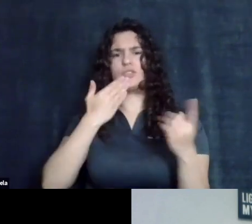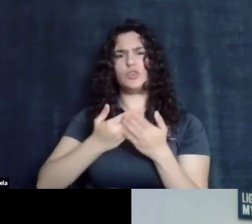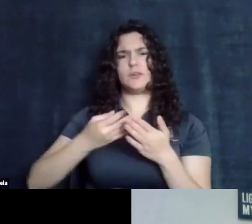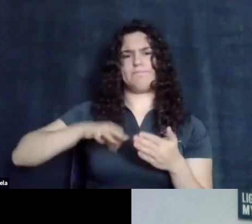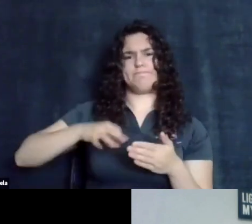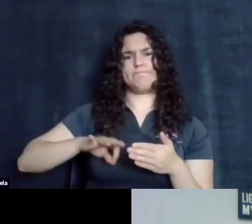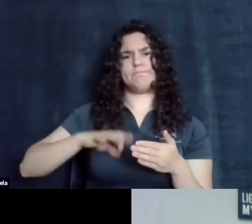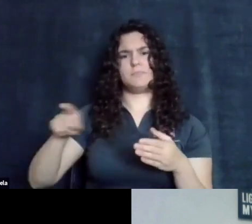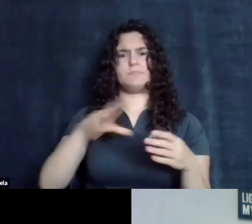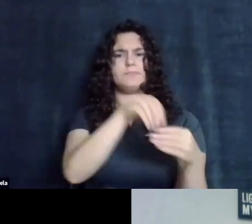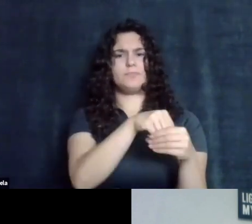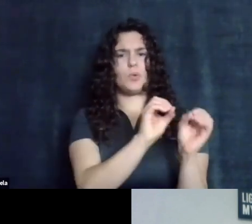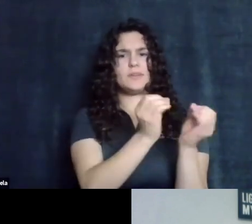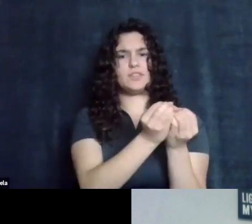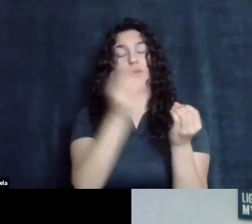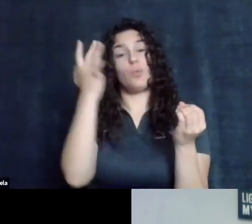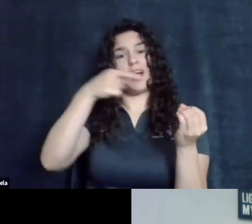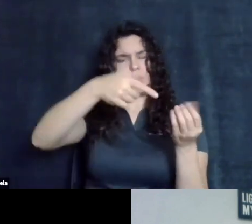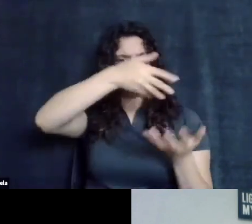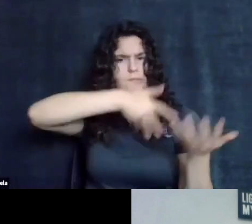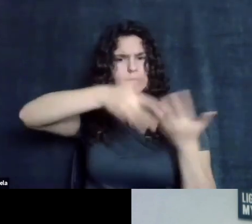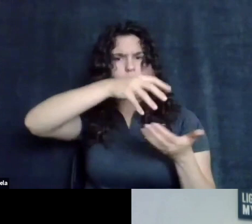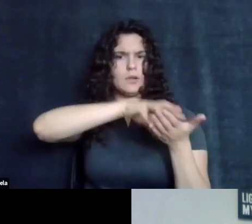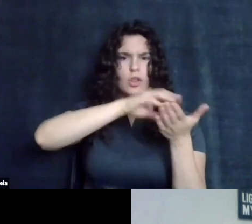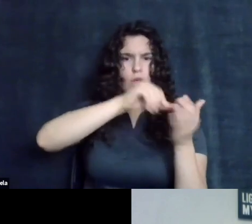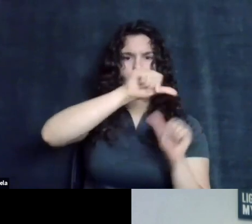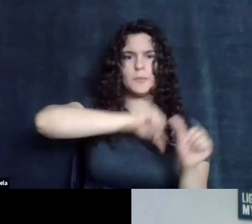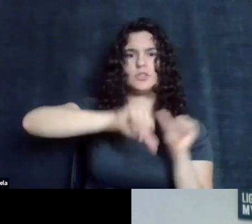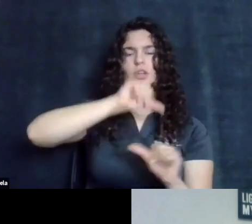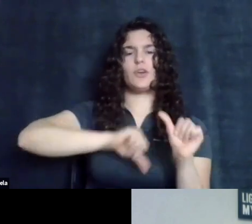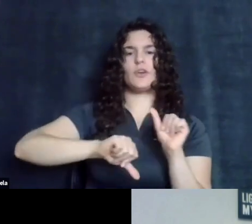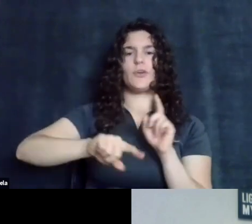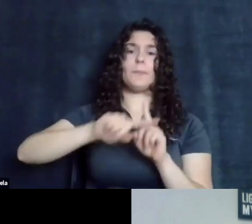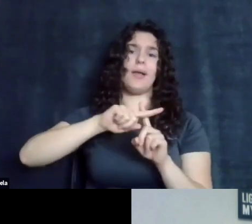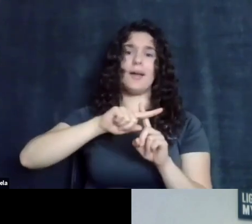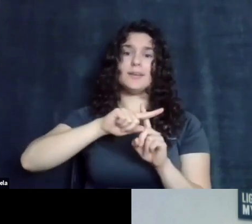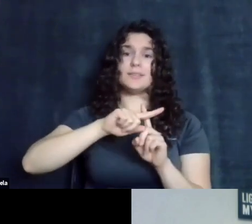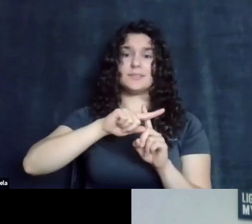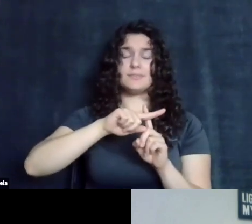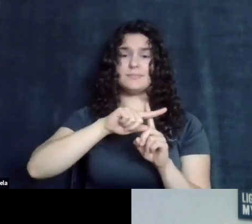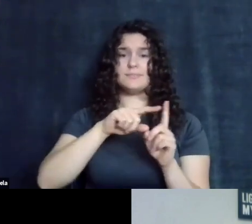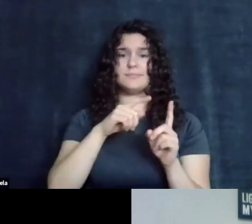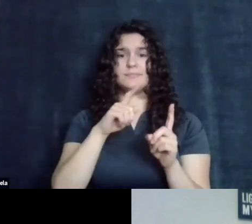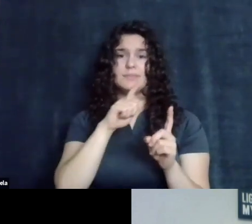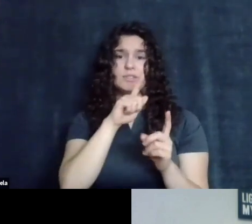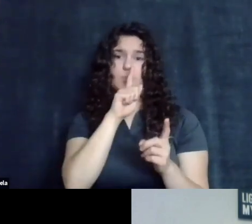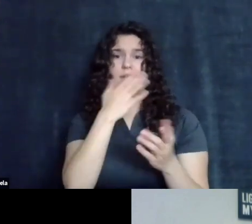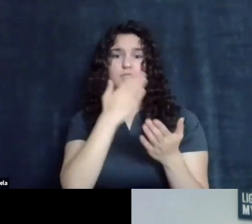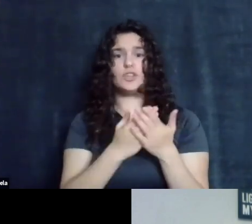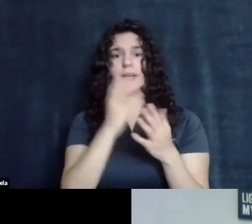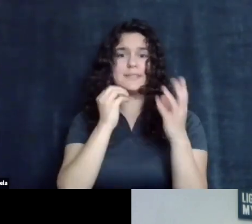because you learn from each other and you get great exposure from where you get valuable